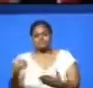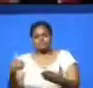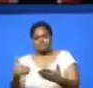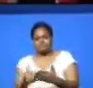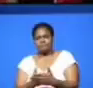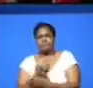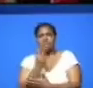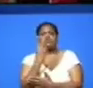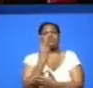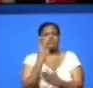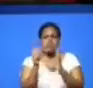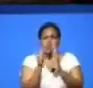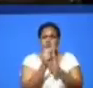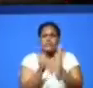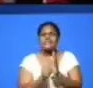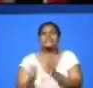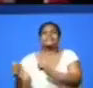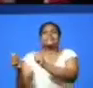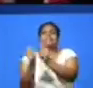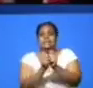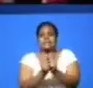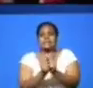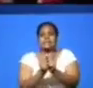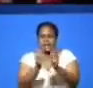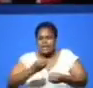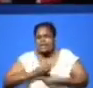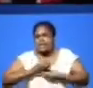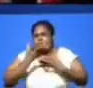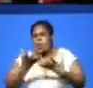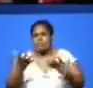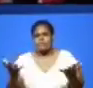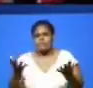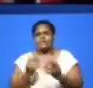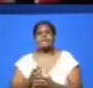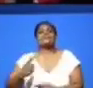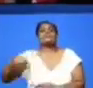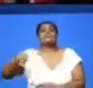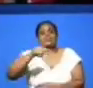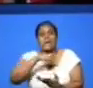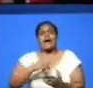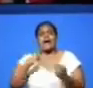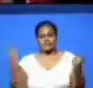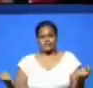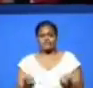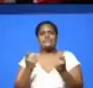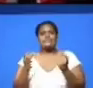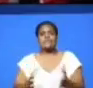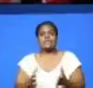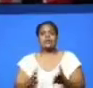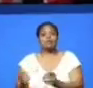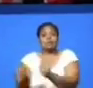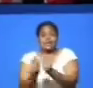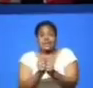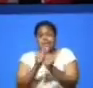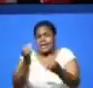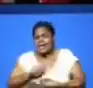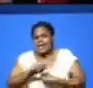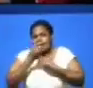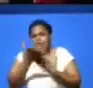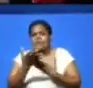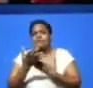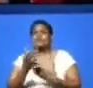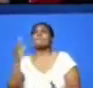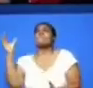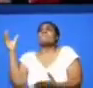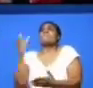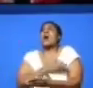two witnesses together, they tell you you're a sinner. But together they tell you that the